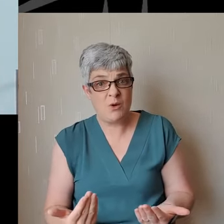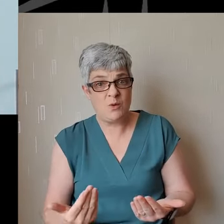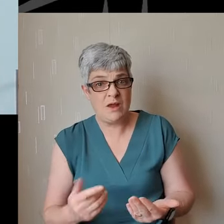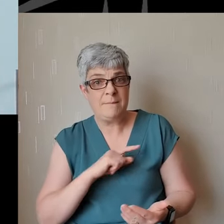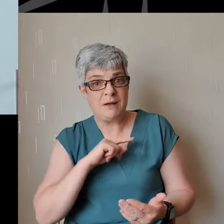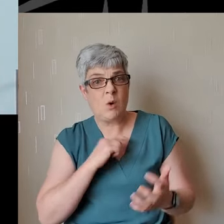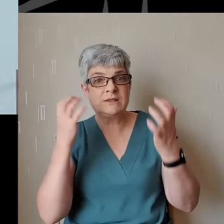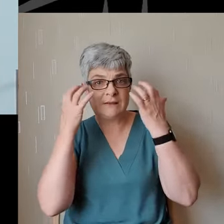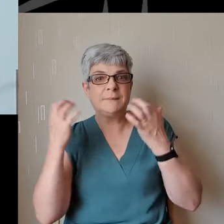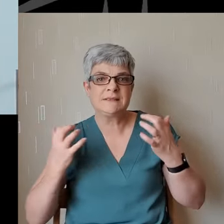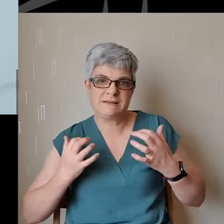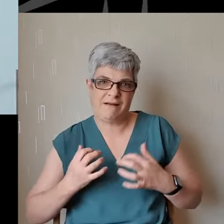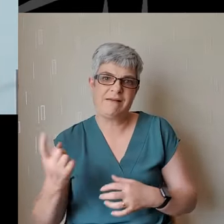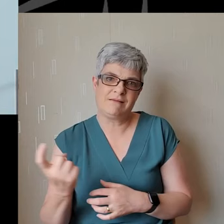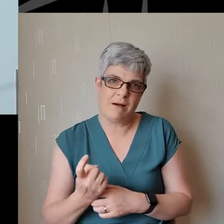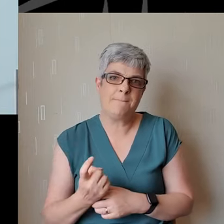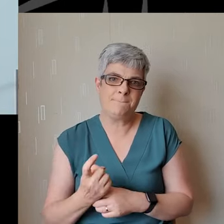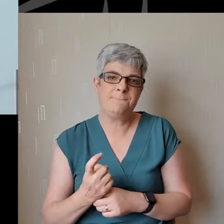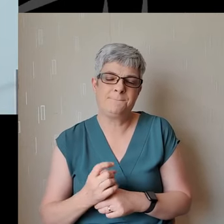here.